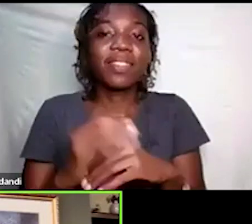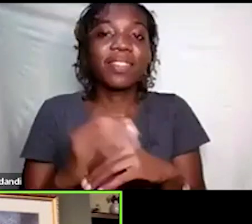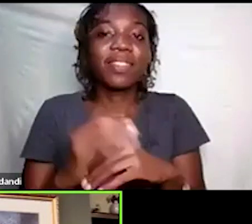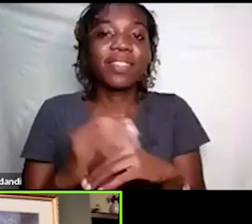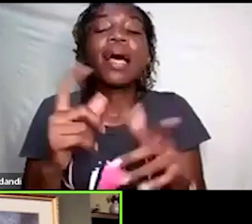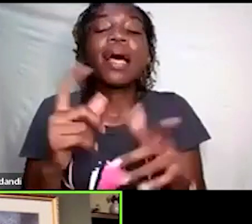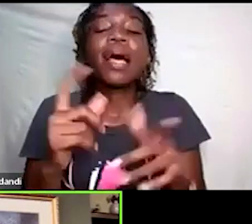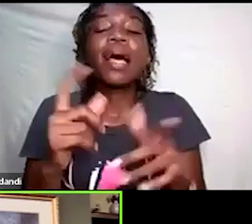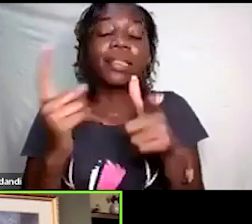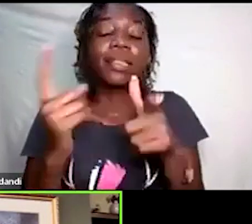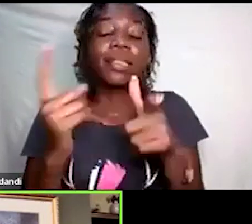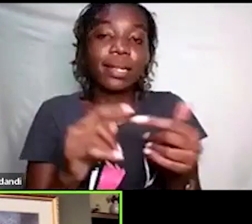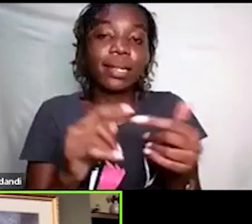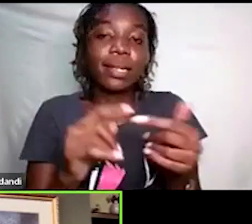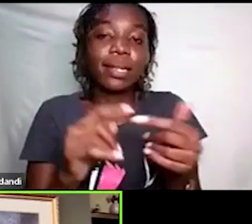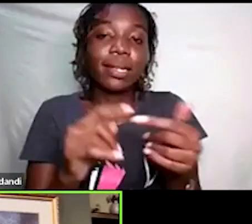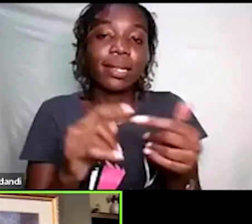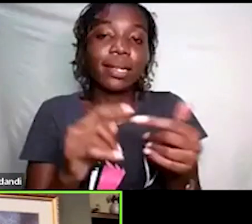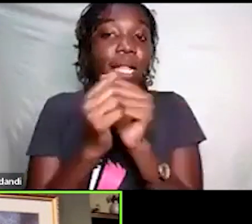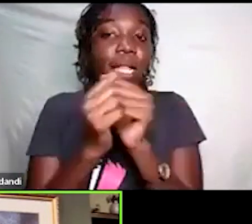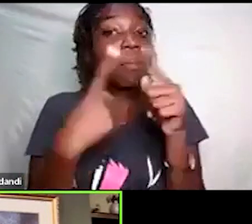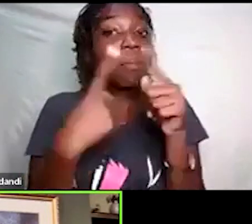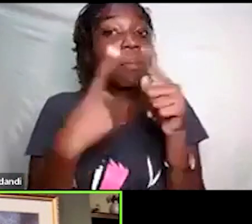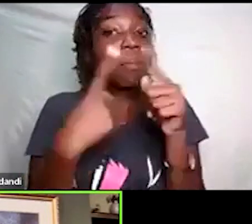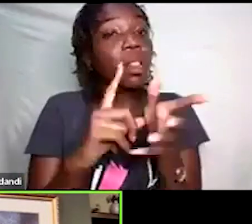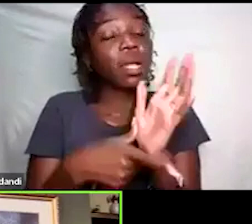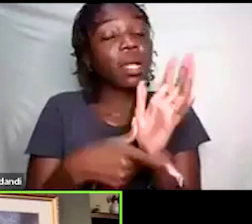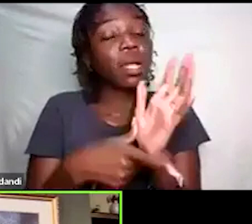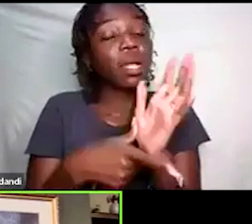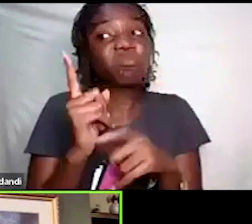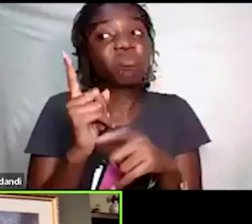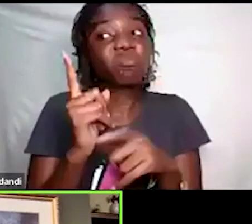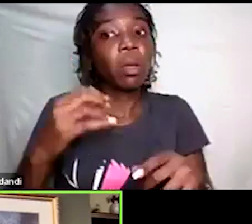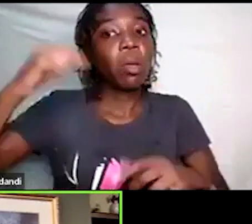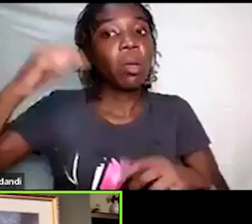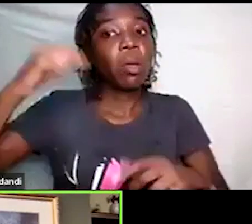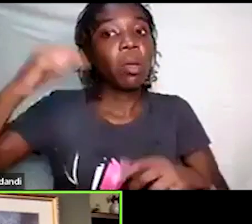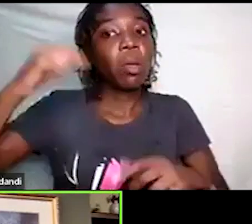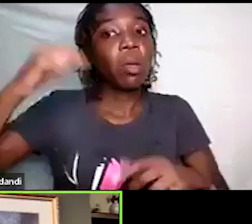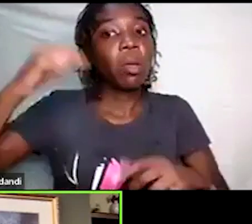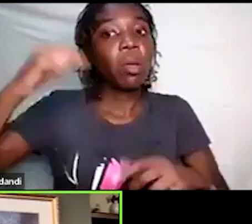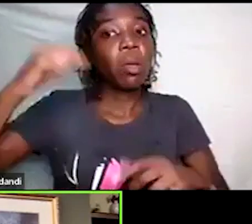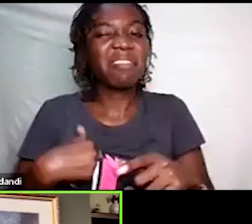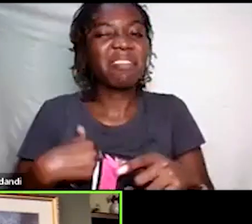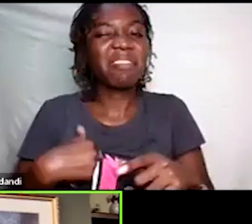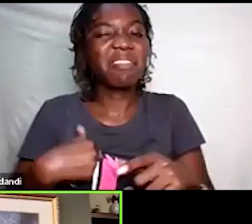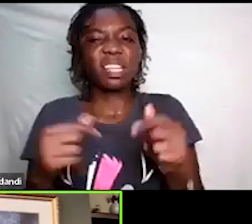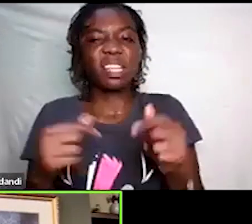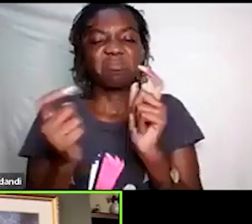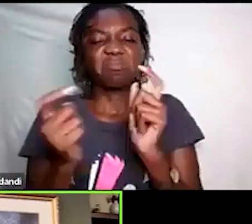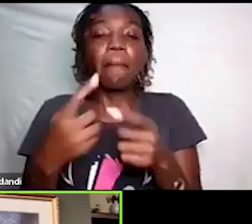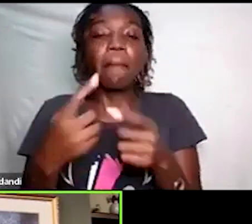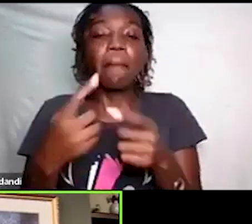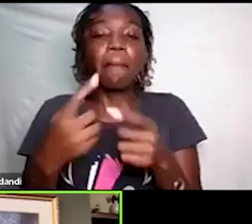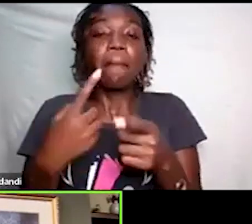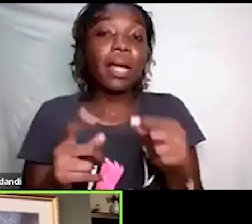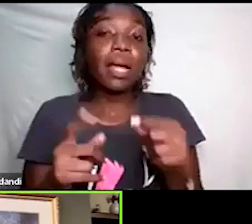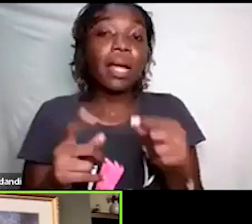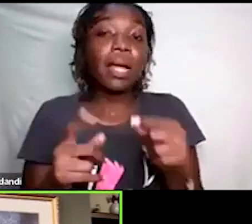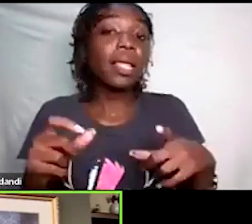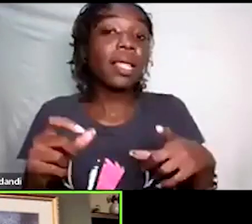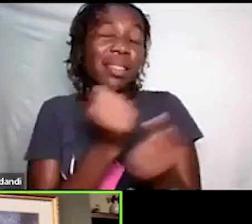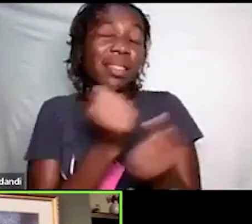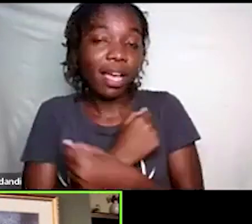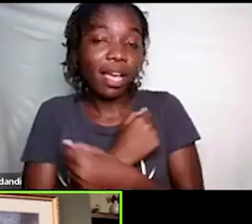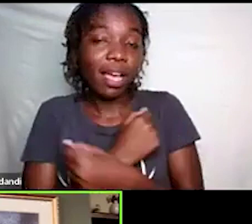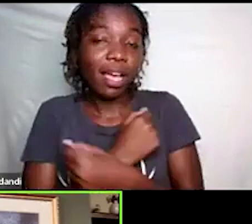Unfortunately, because she was the boss, he still felt inferior. And he fell in love with a colleague in the same office. And the boss